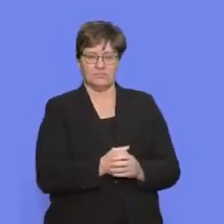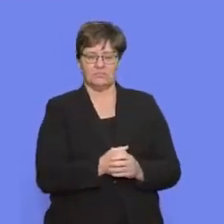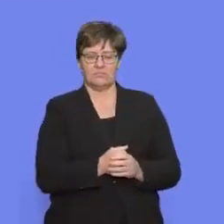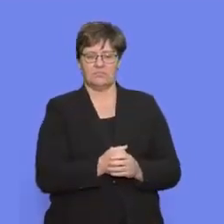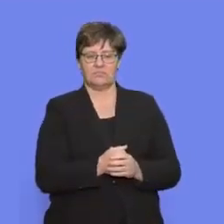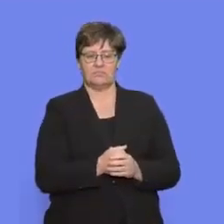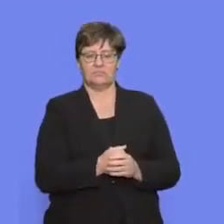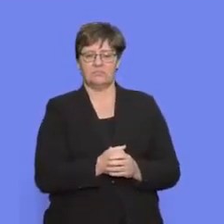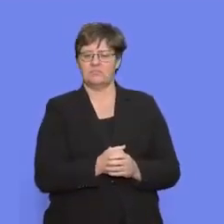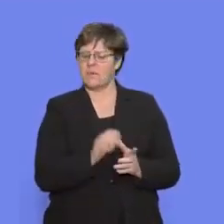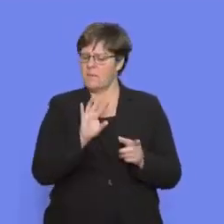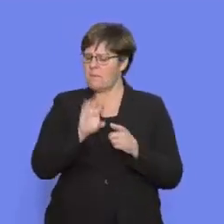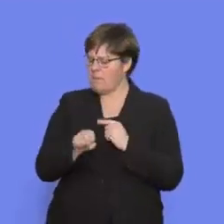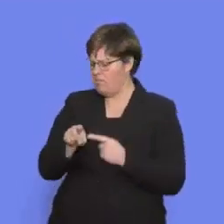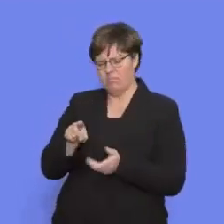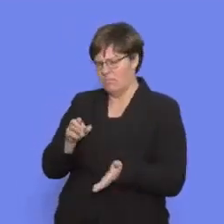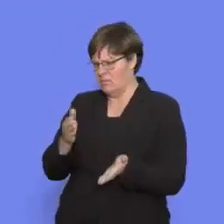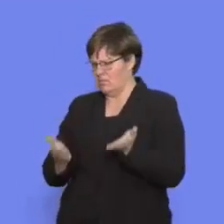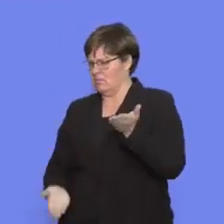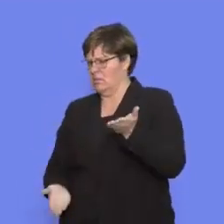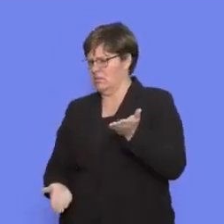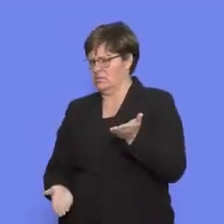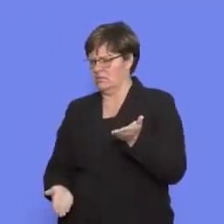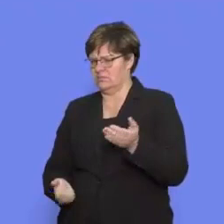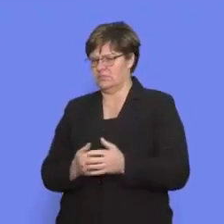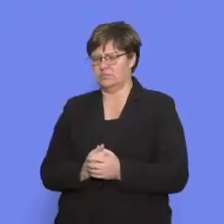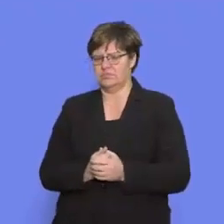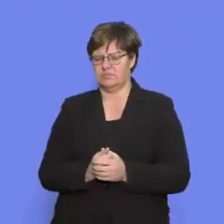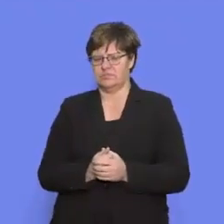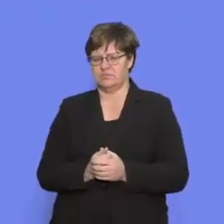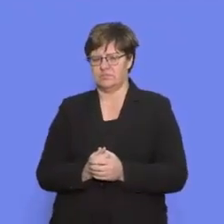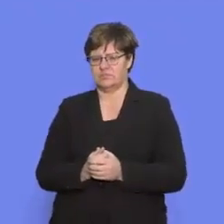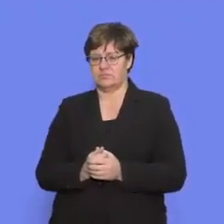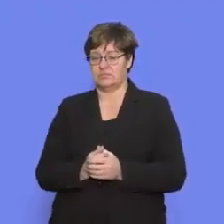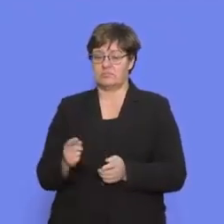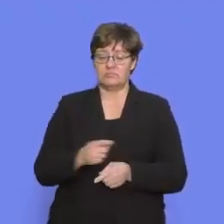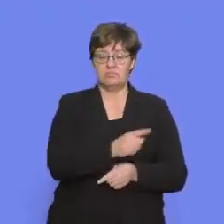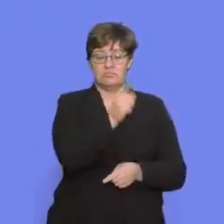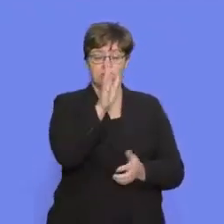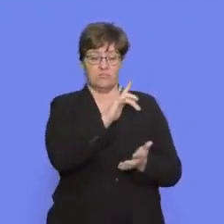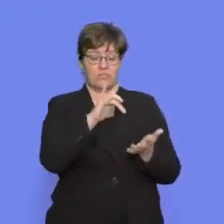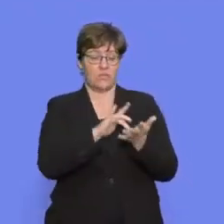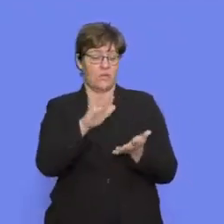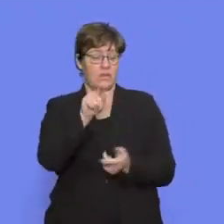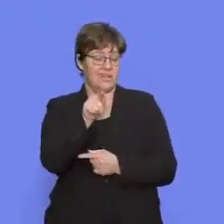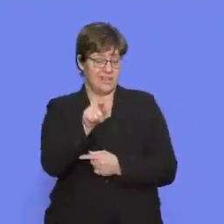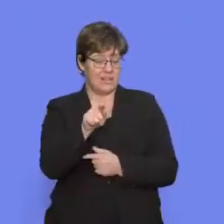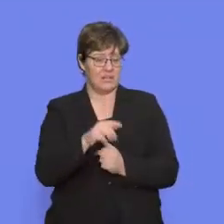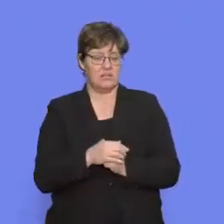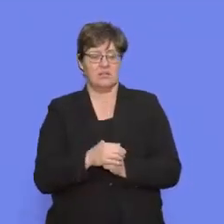detect the imbalance. And then the control center will do what?